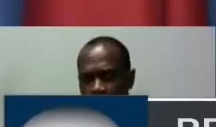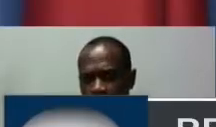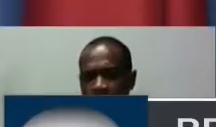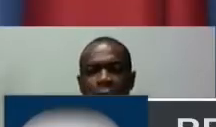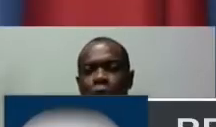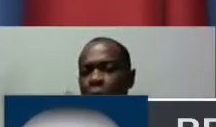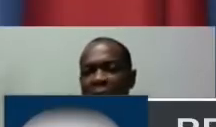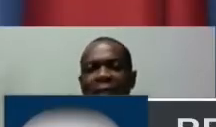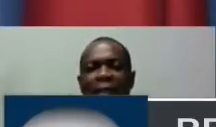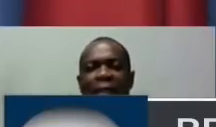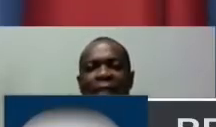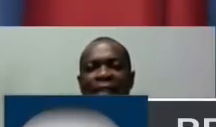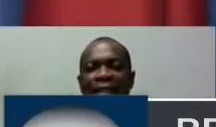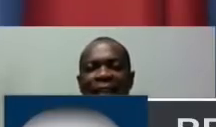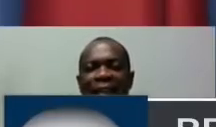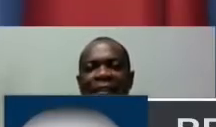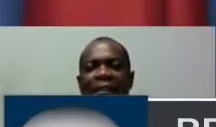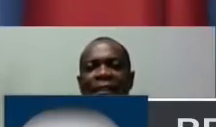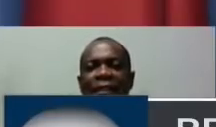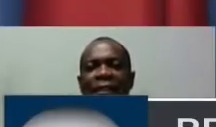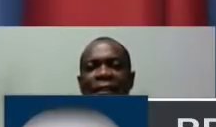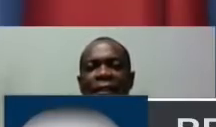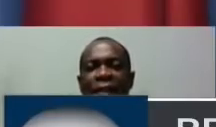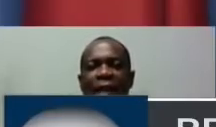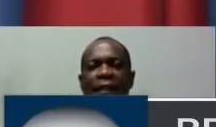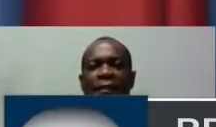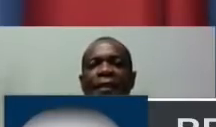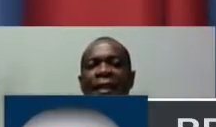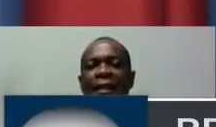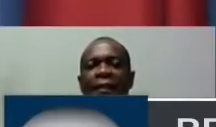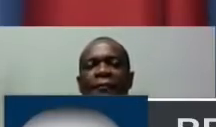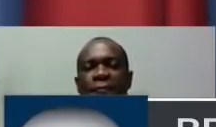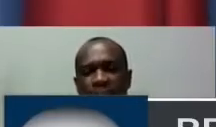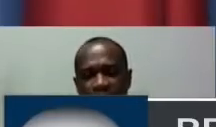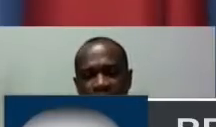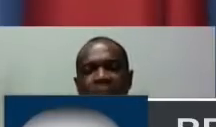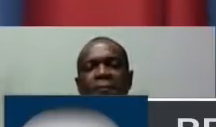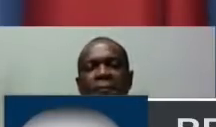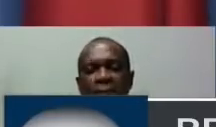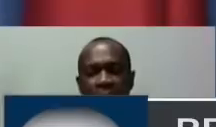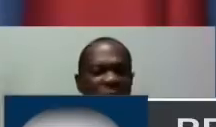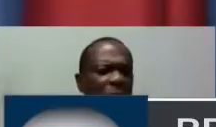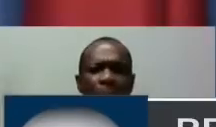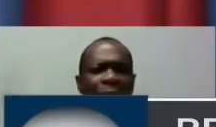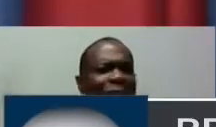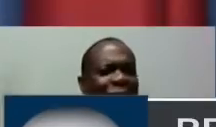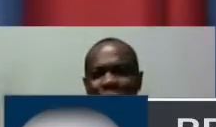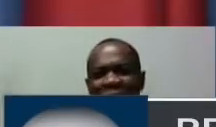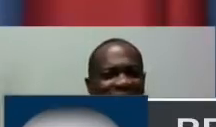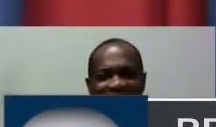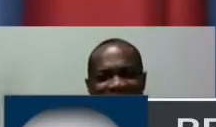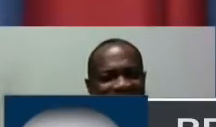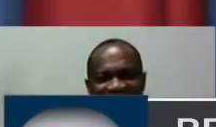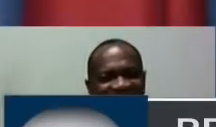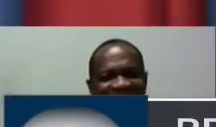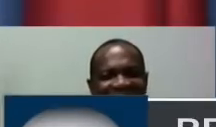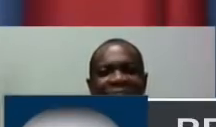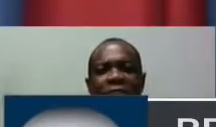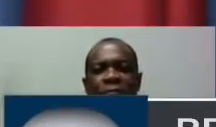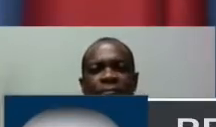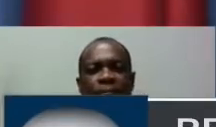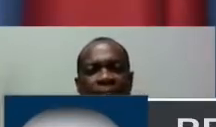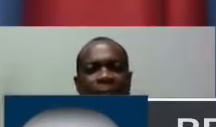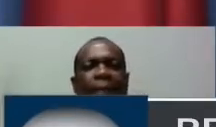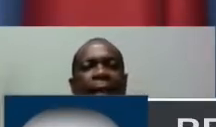businesses don't need to have connection to the internet to be able to scan the QR codes. We also envisage you will not have to